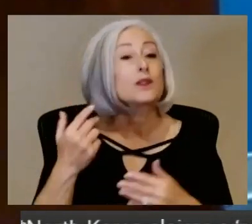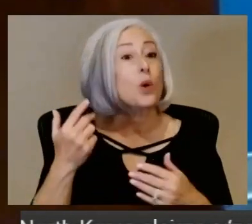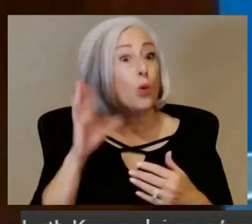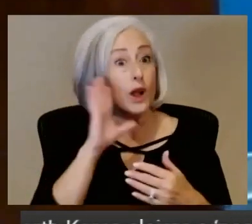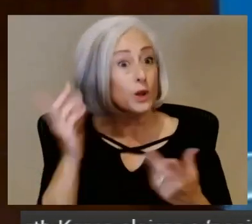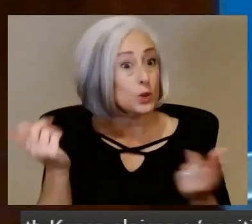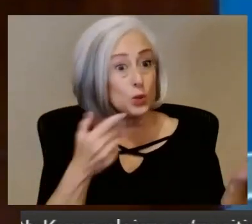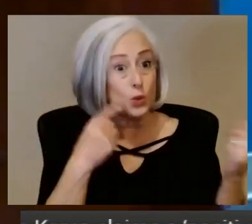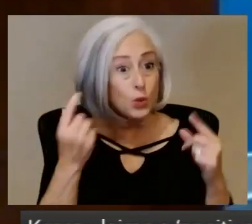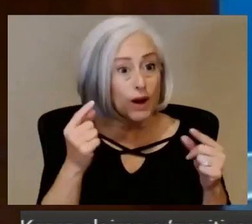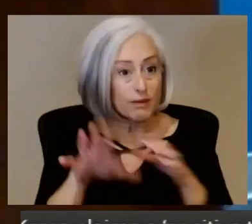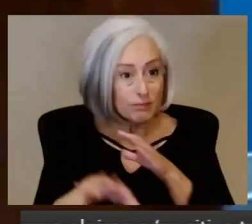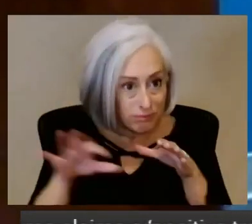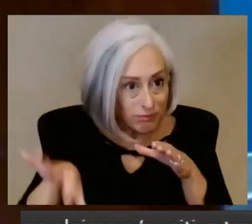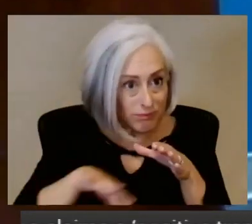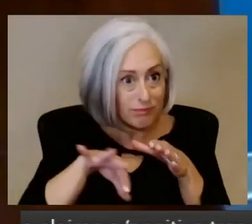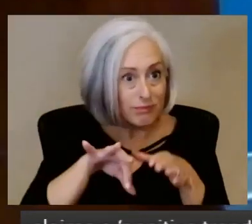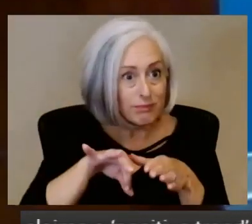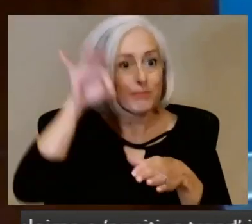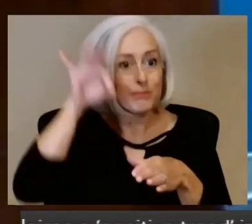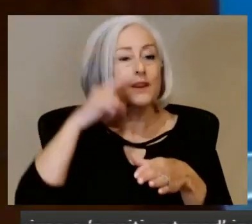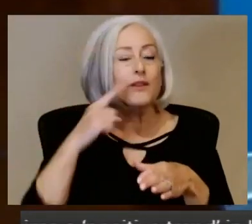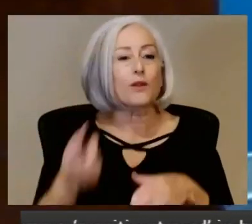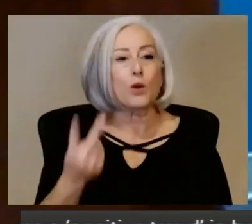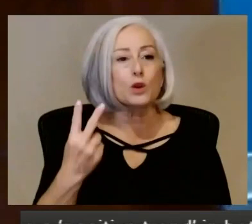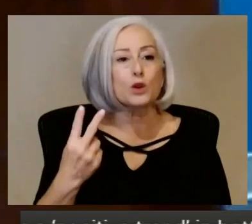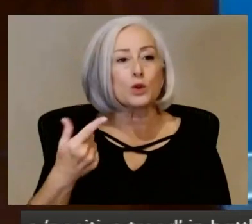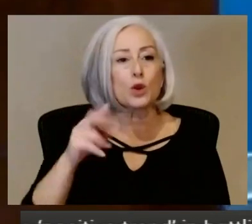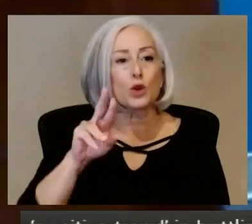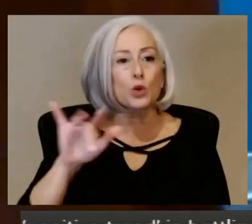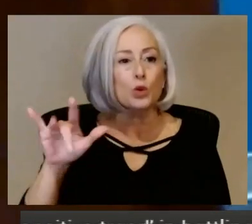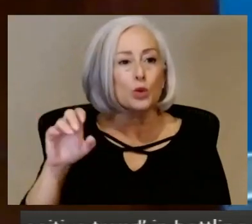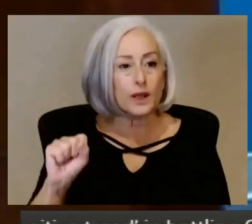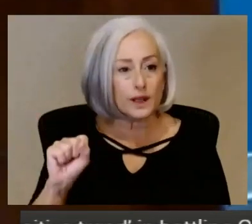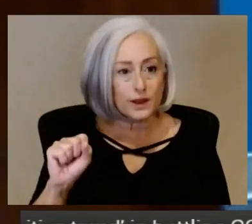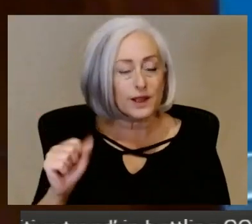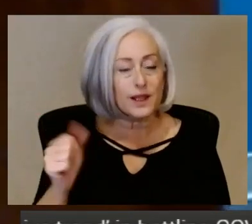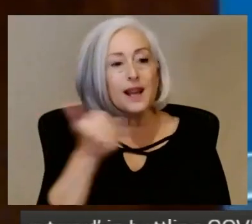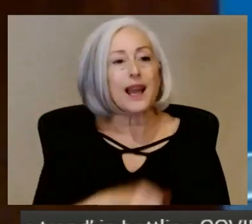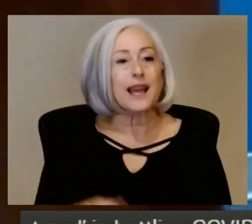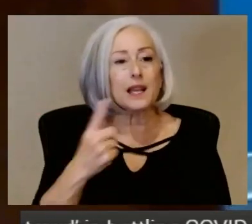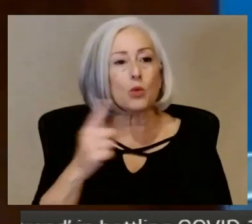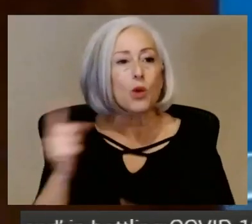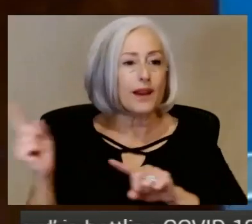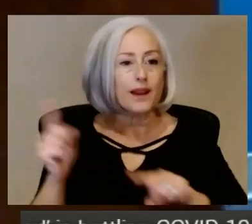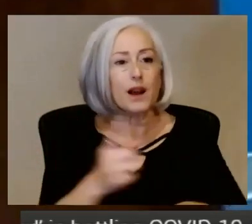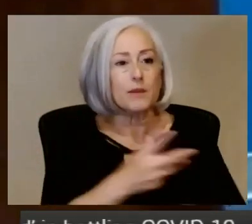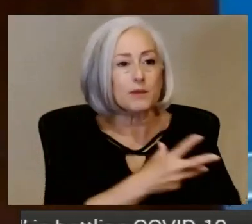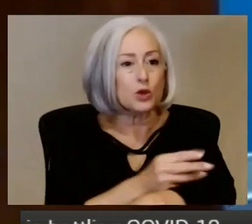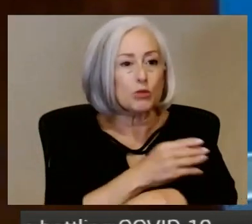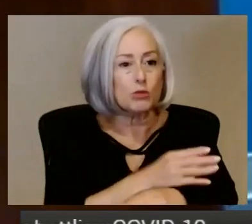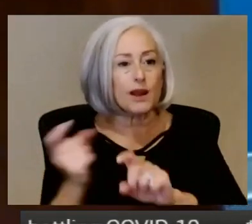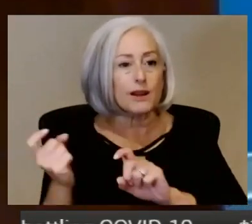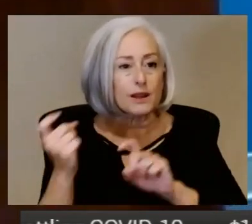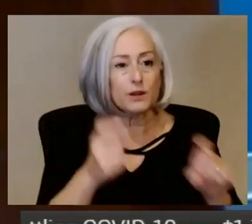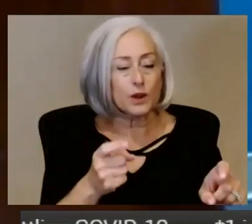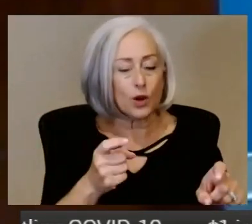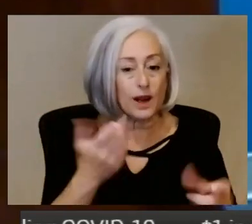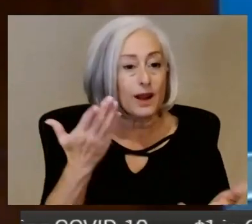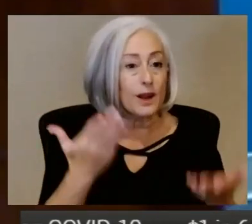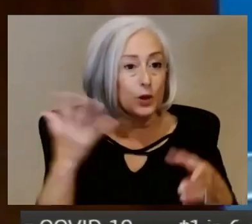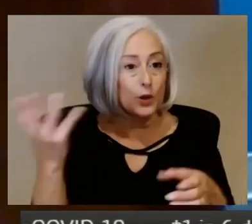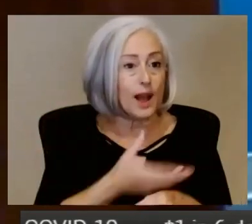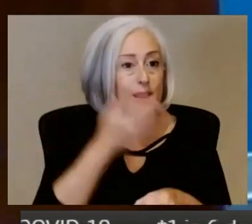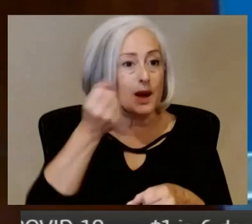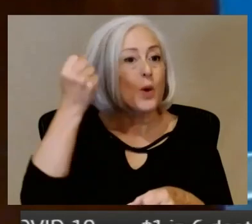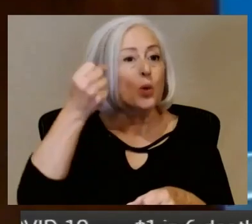May 24th through the 31st. Anyone who comes in will be registered to win a grill. And we're just encouraging people to make time with their